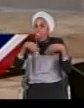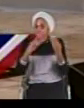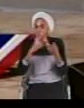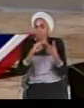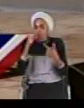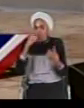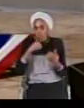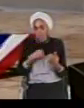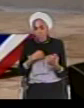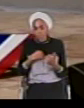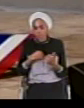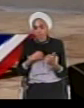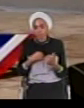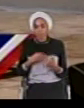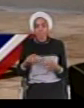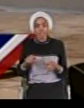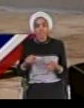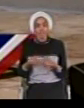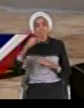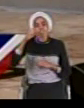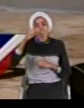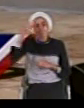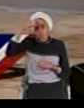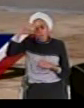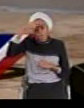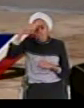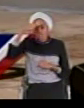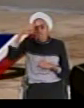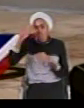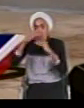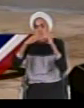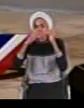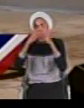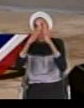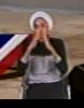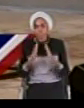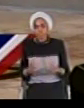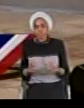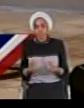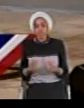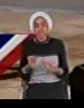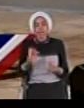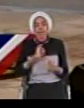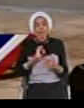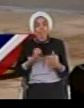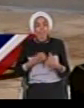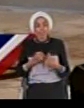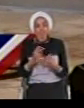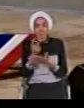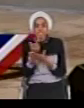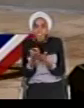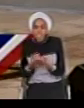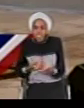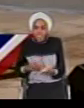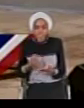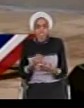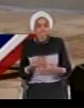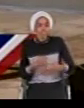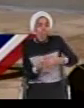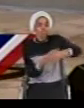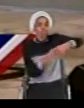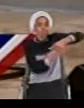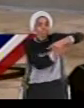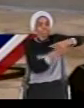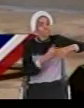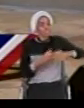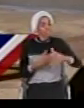unto me as a wise master builder, I have laid the foundation, and